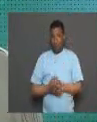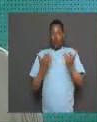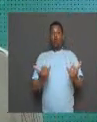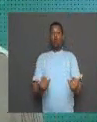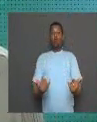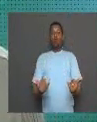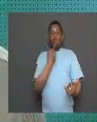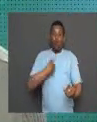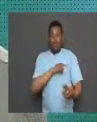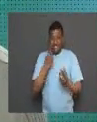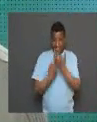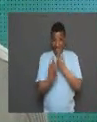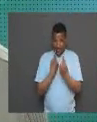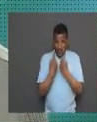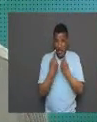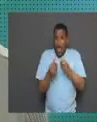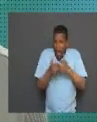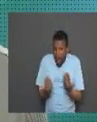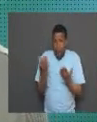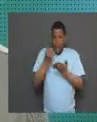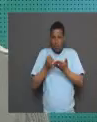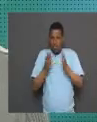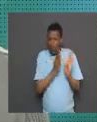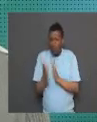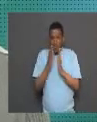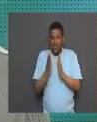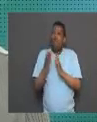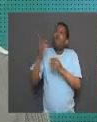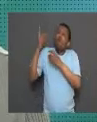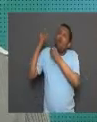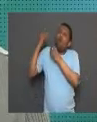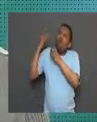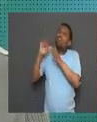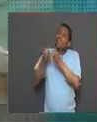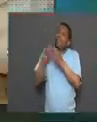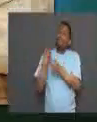Now, we will discuss how maps have developed through the ages.